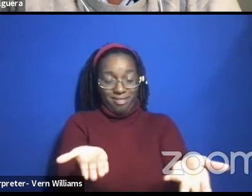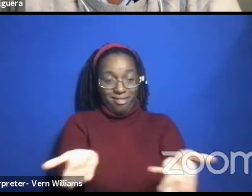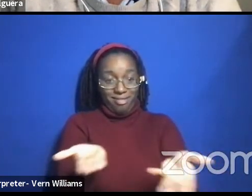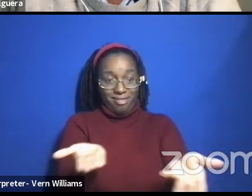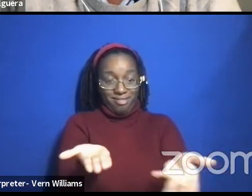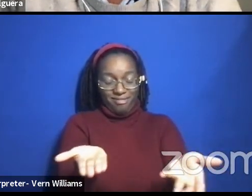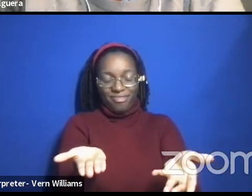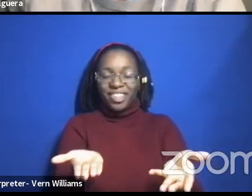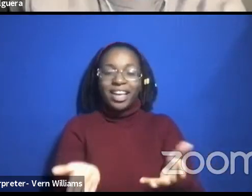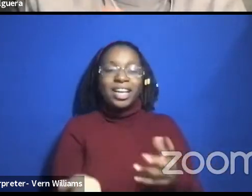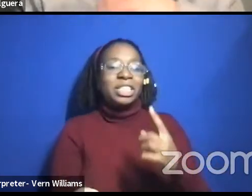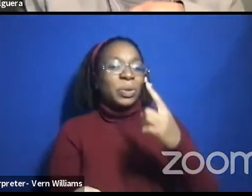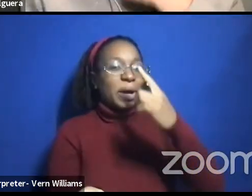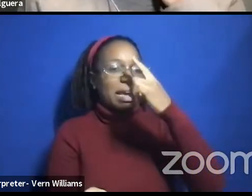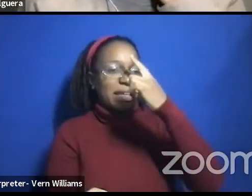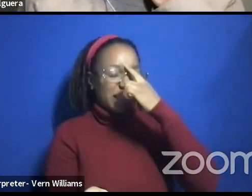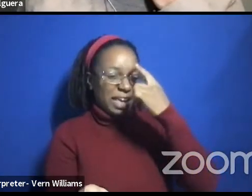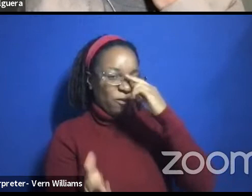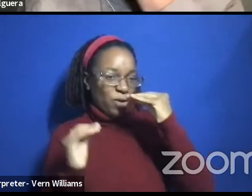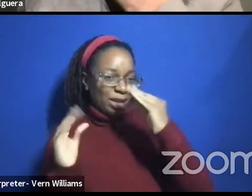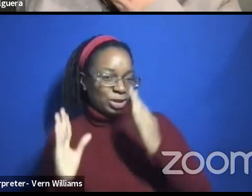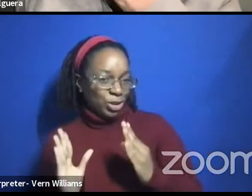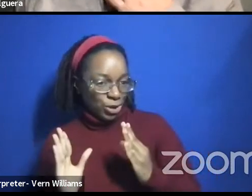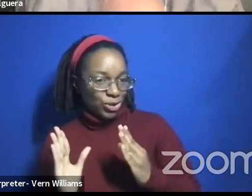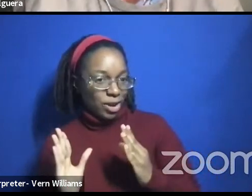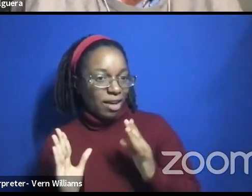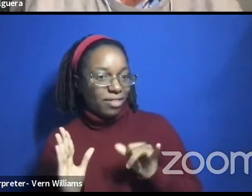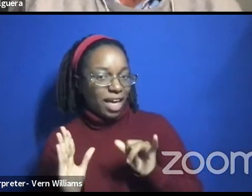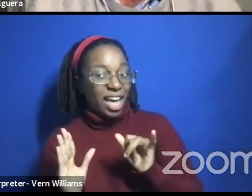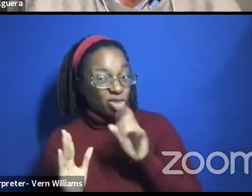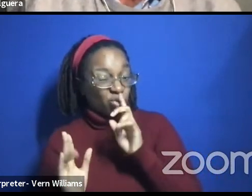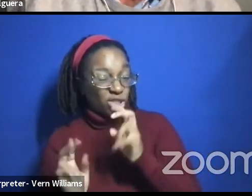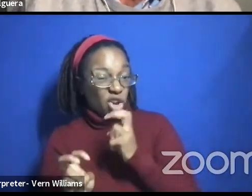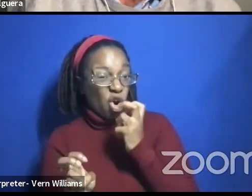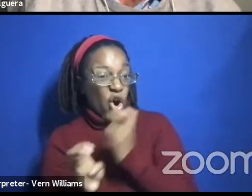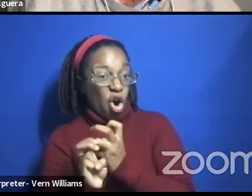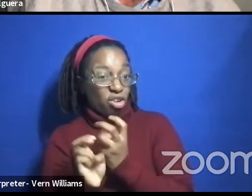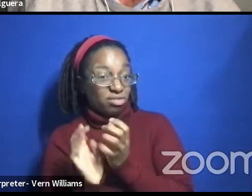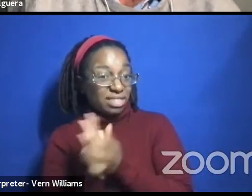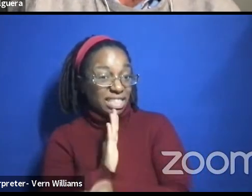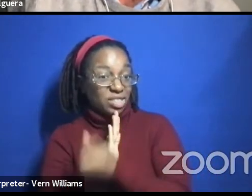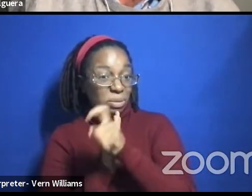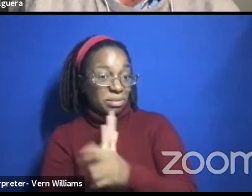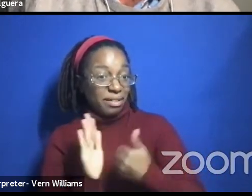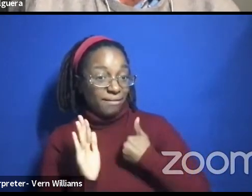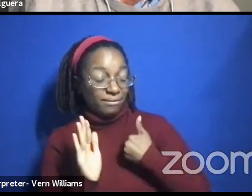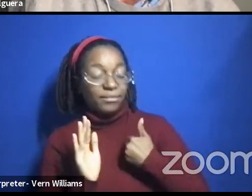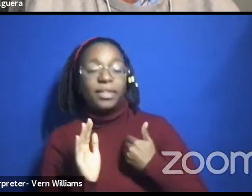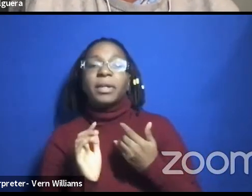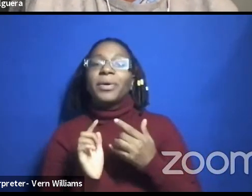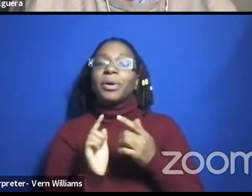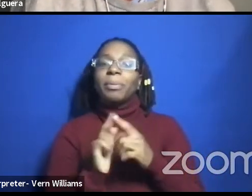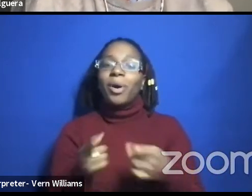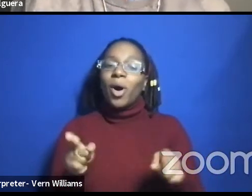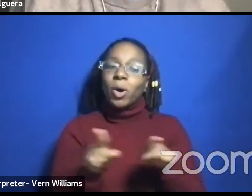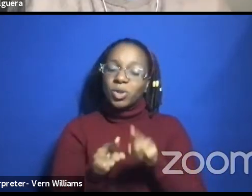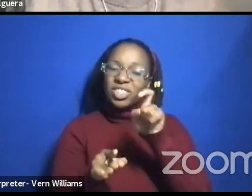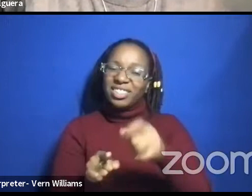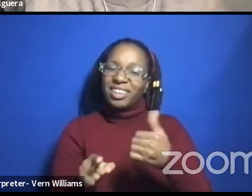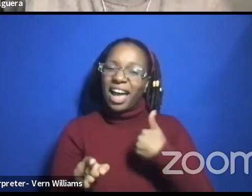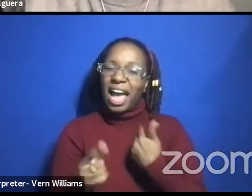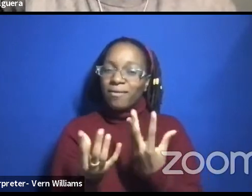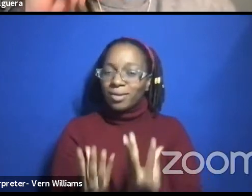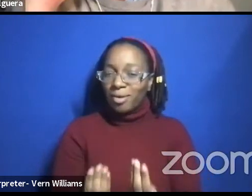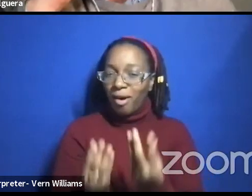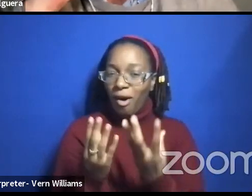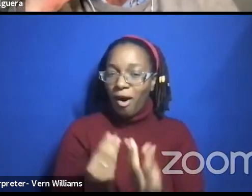lot about that with being an educator, and that takes a set of hard skills, but that also takes a set of soft but very important